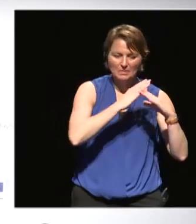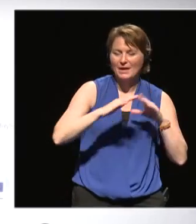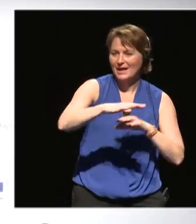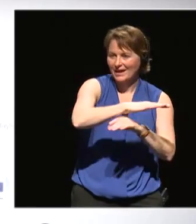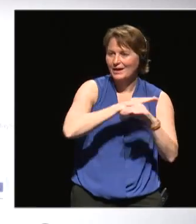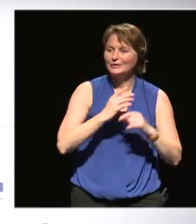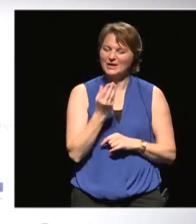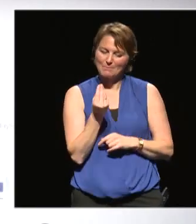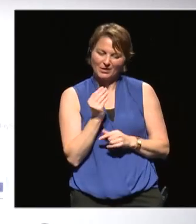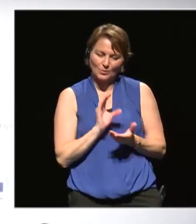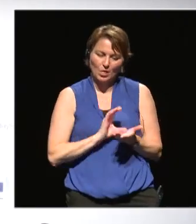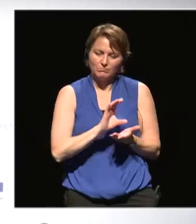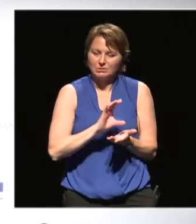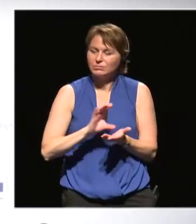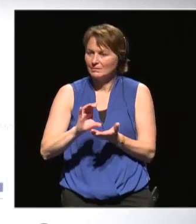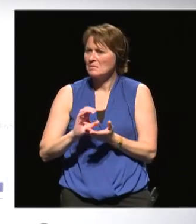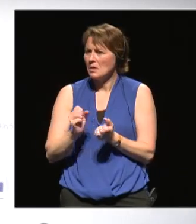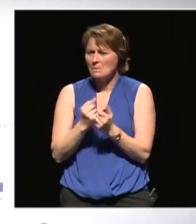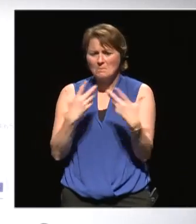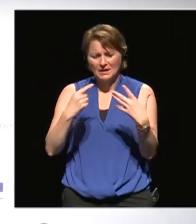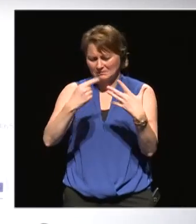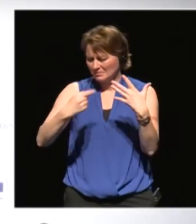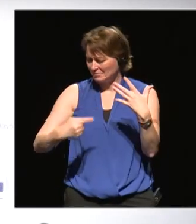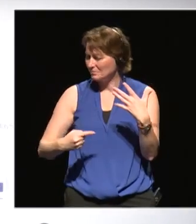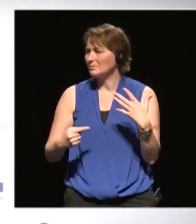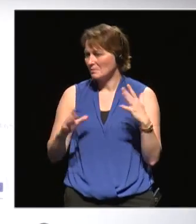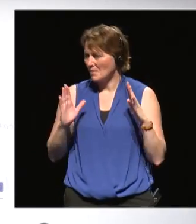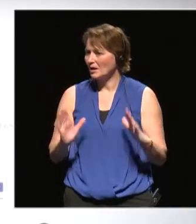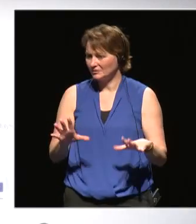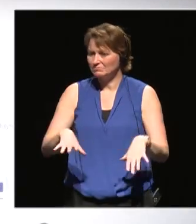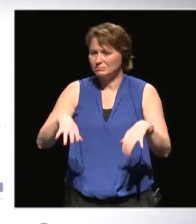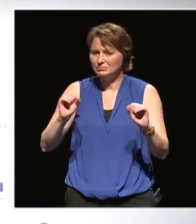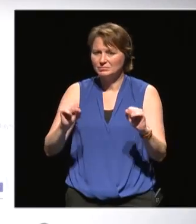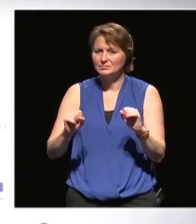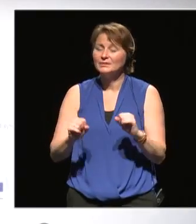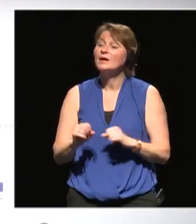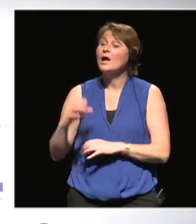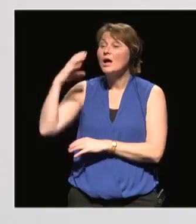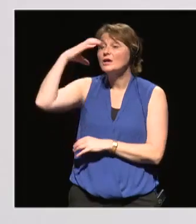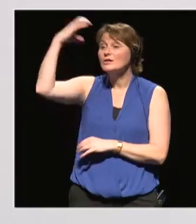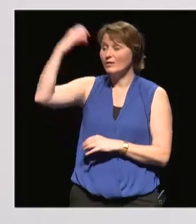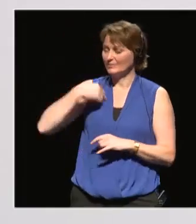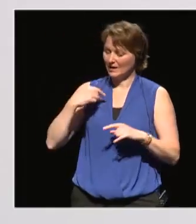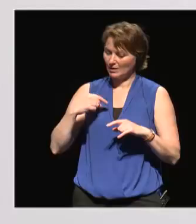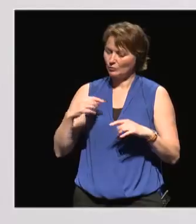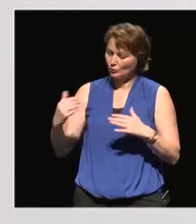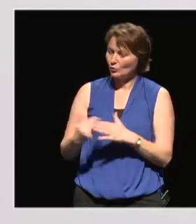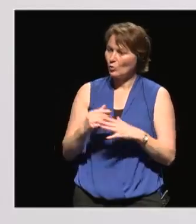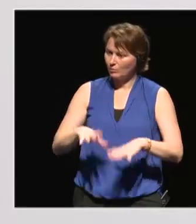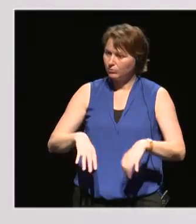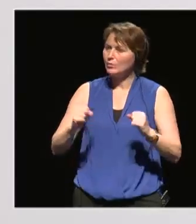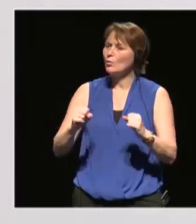take care of our protected areas. But there's a lot more to do. We need to, the government is making initiatives to go